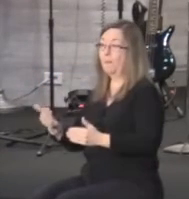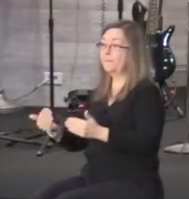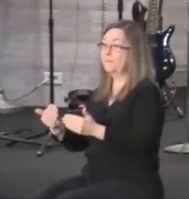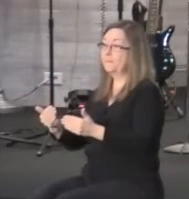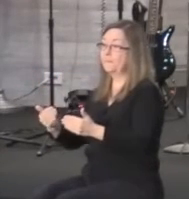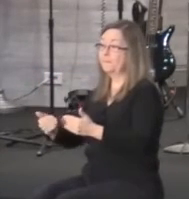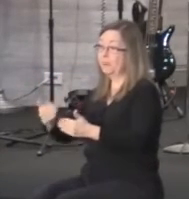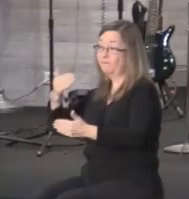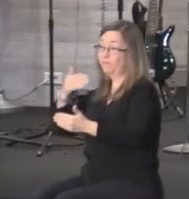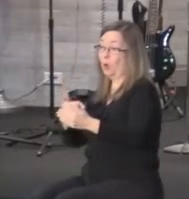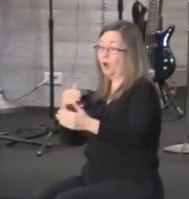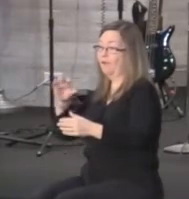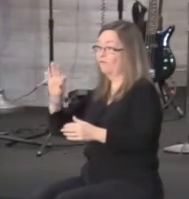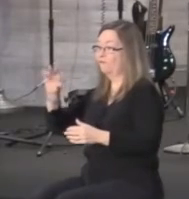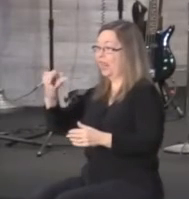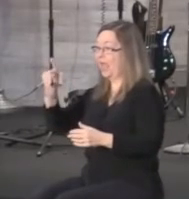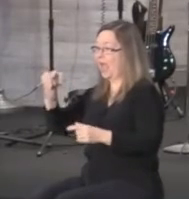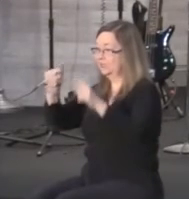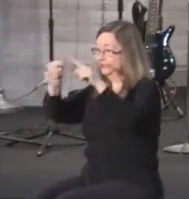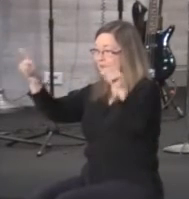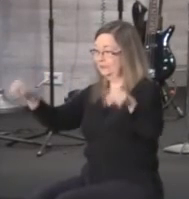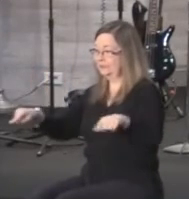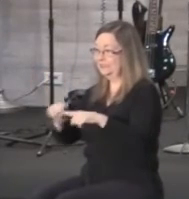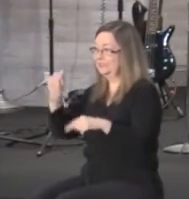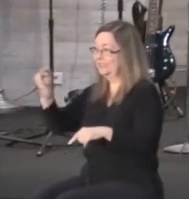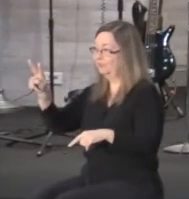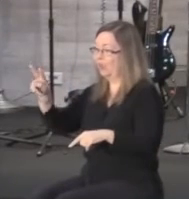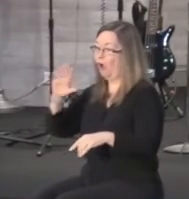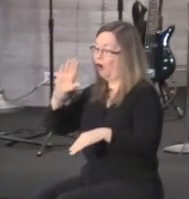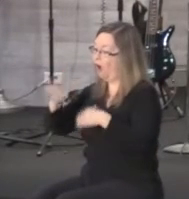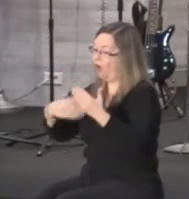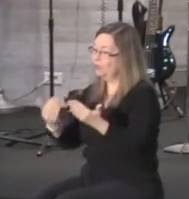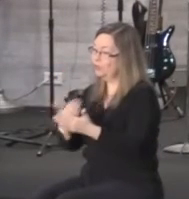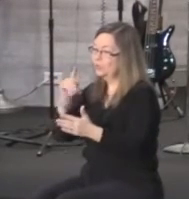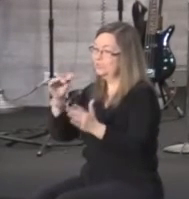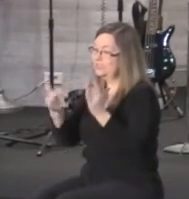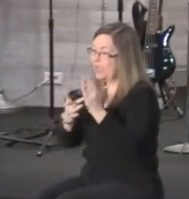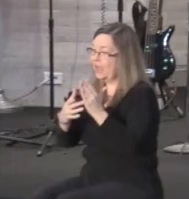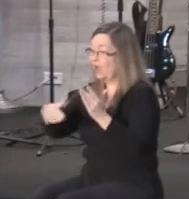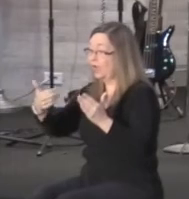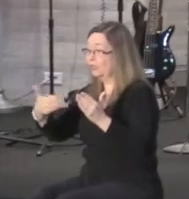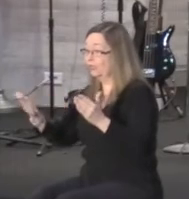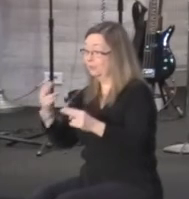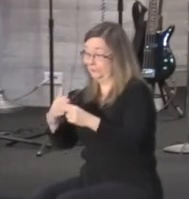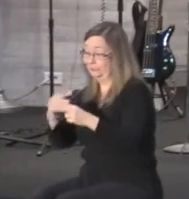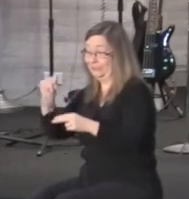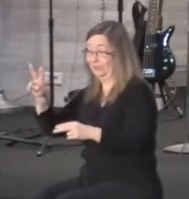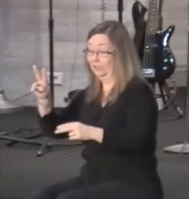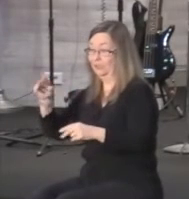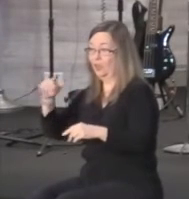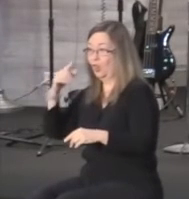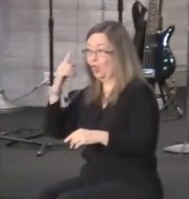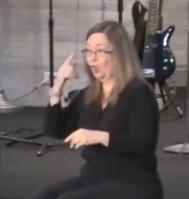Before flat screen TVs and before all the new technology, there were these other things called TVs that looked a